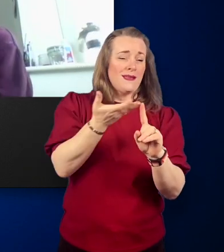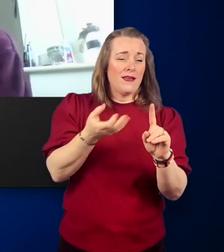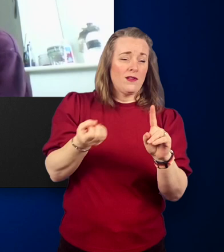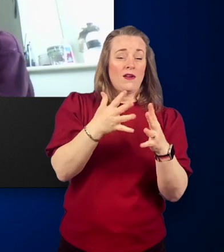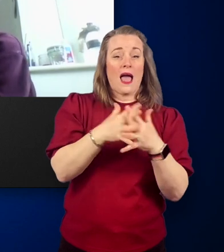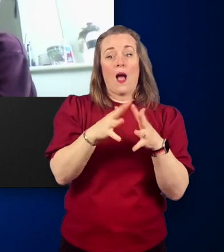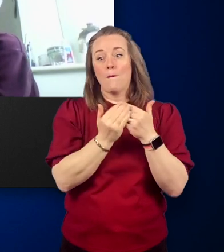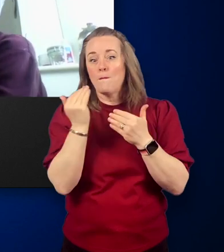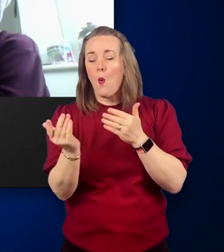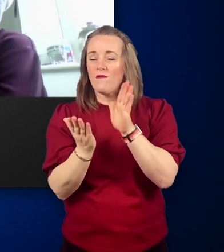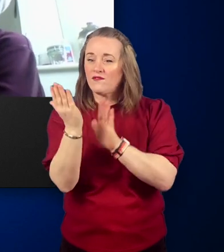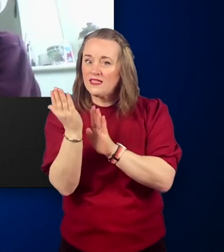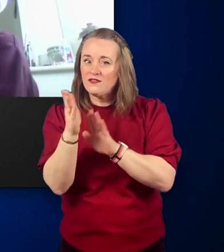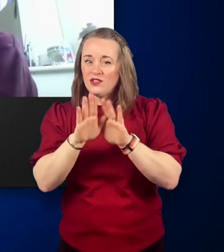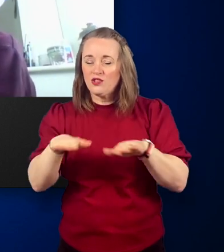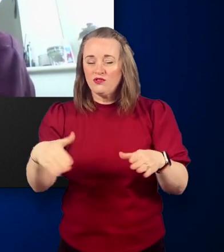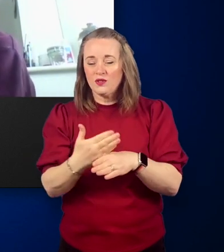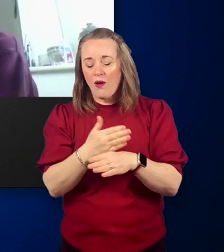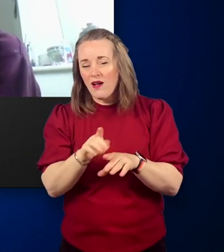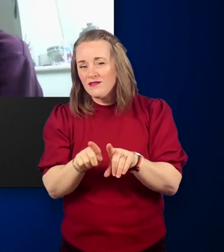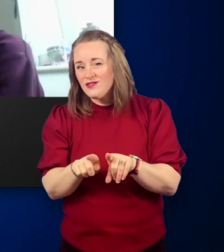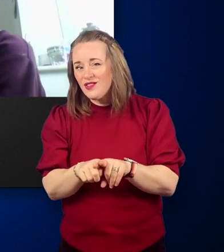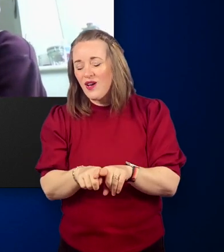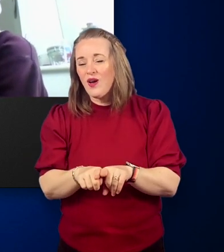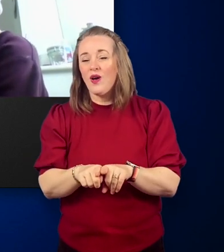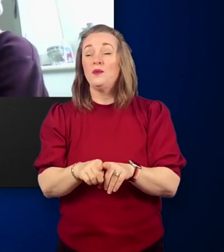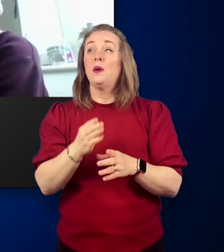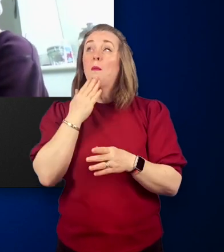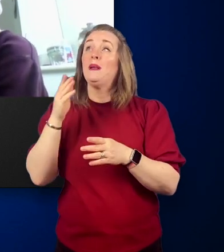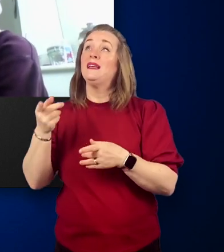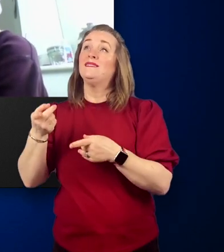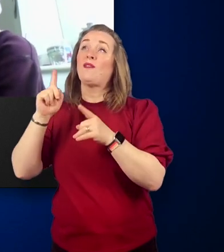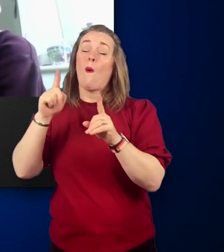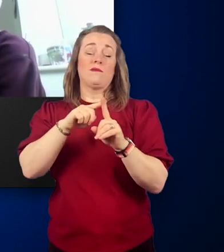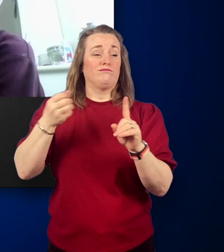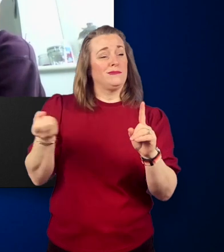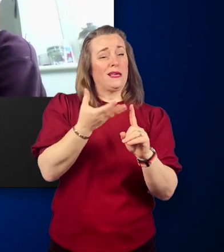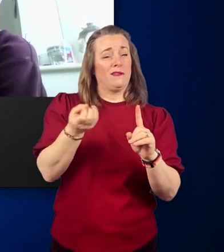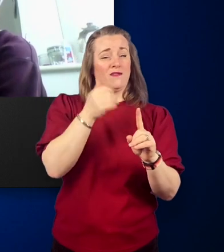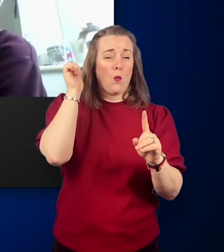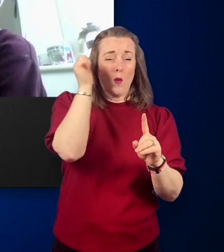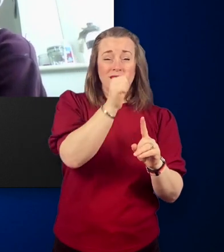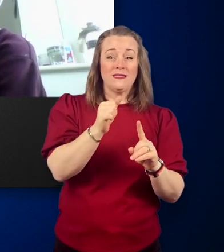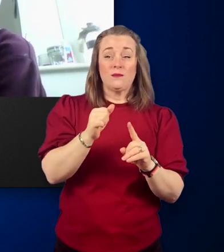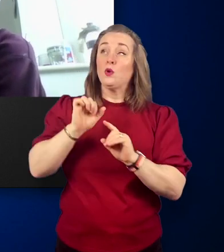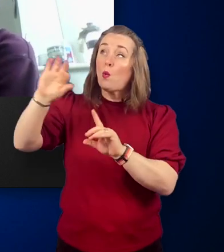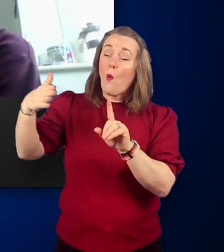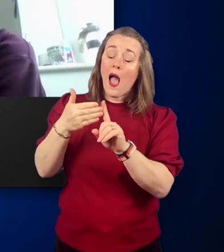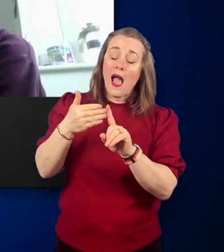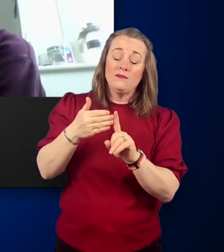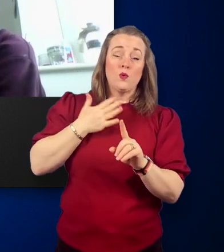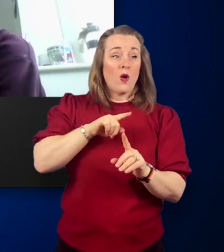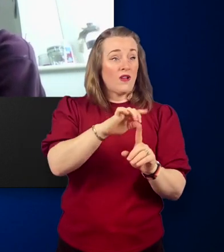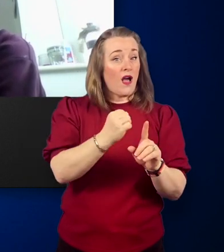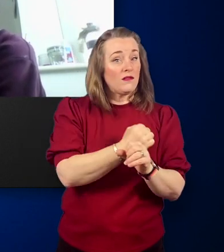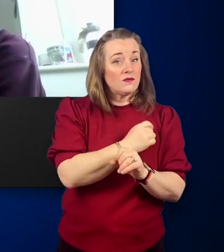face-to-face children's work as well, and give her wisdom and discernment on what you want her to do. But Lord, I just